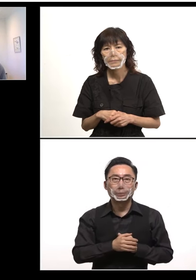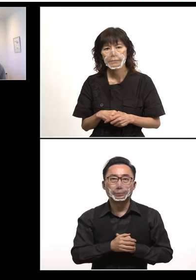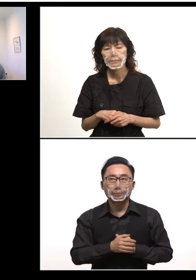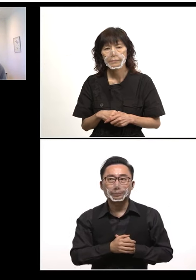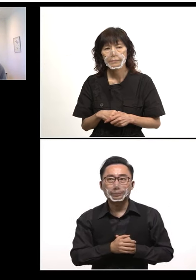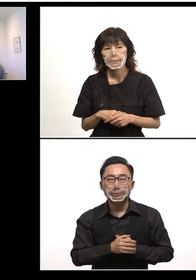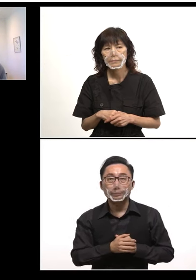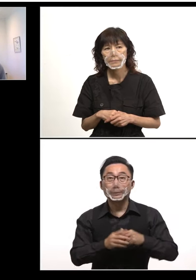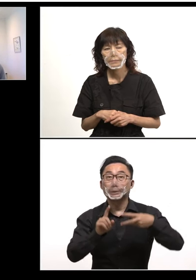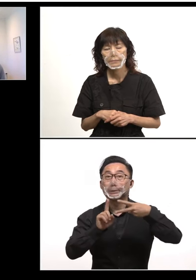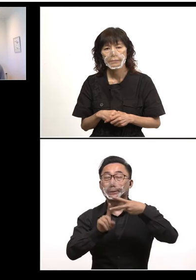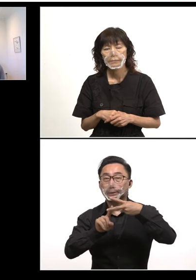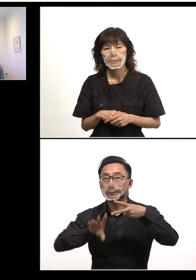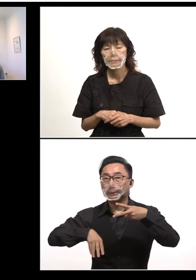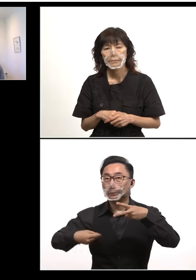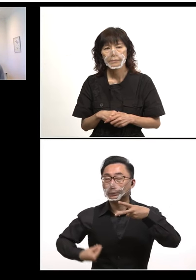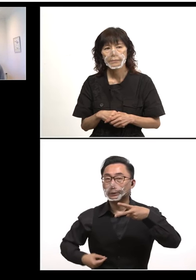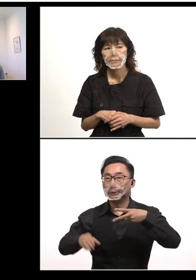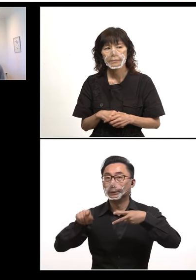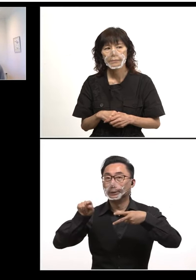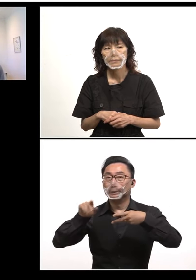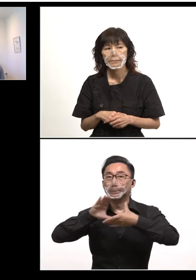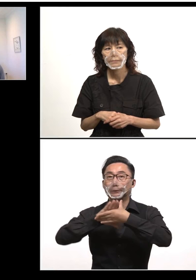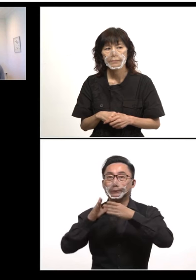Cambodian culture in any next performances,